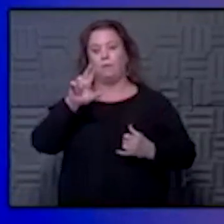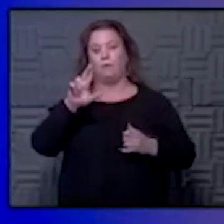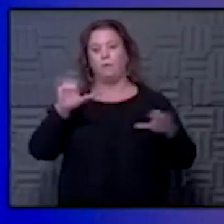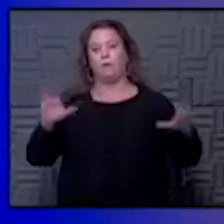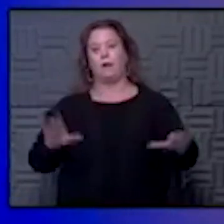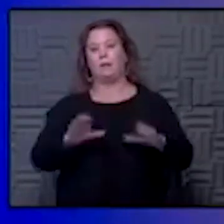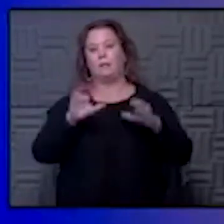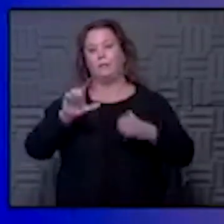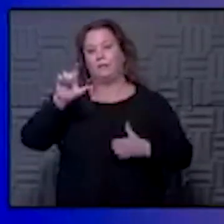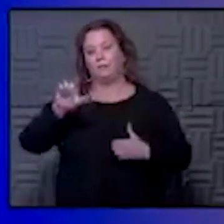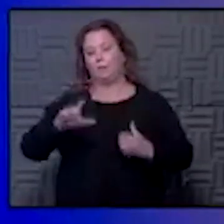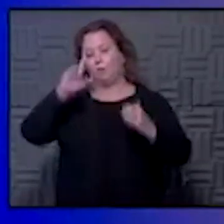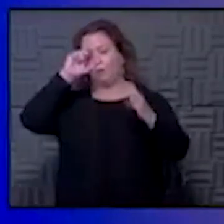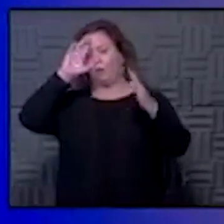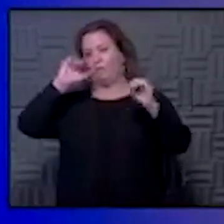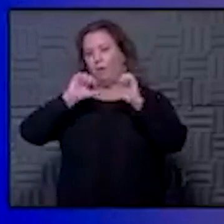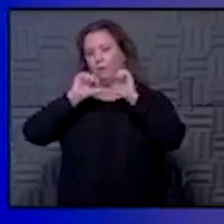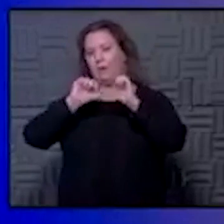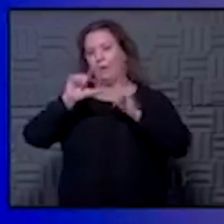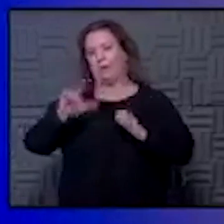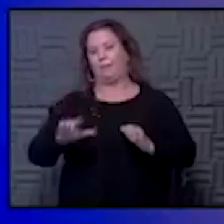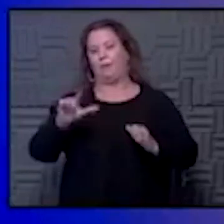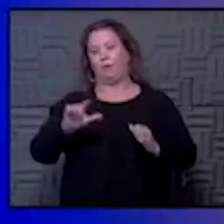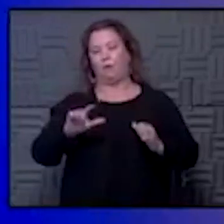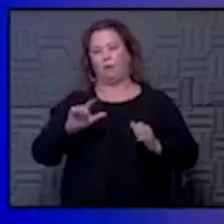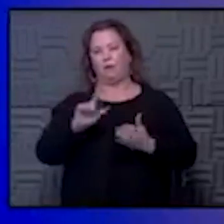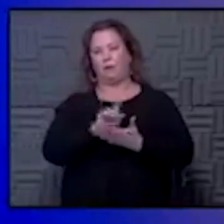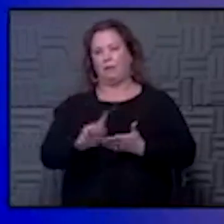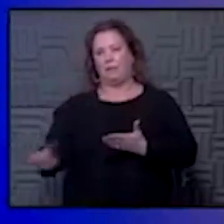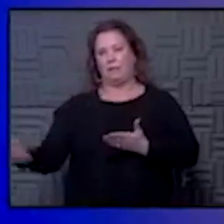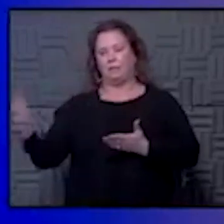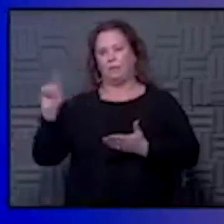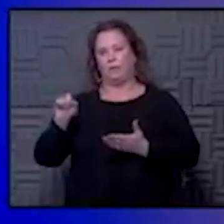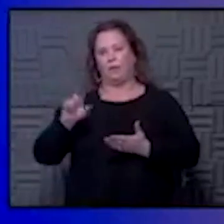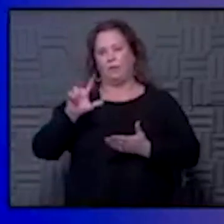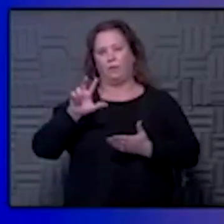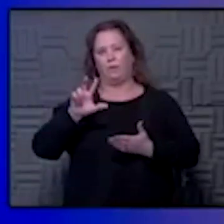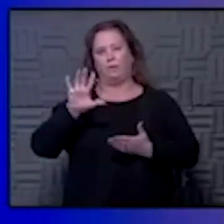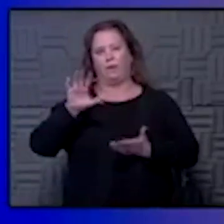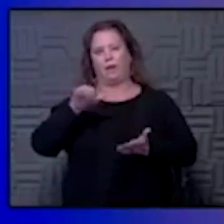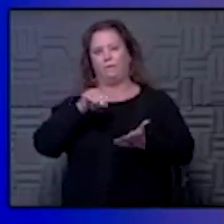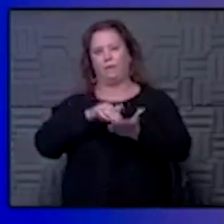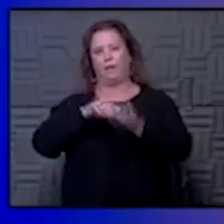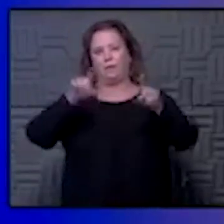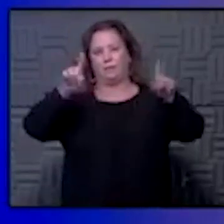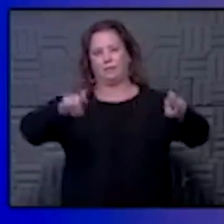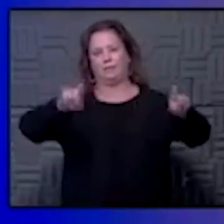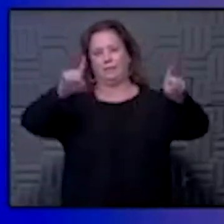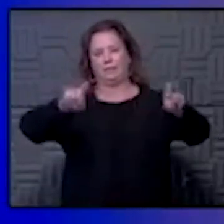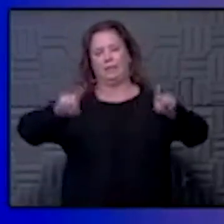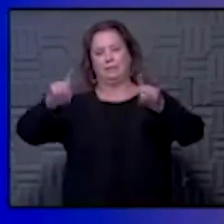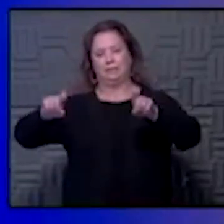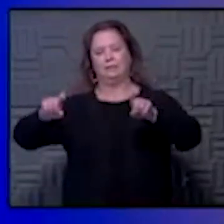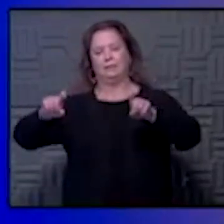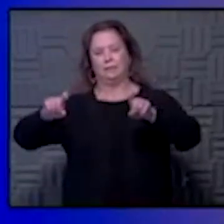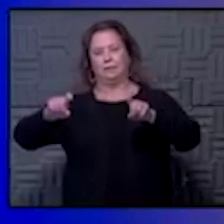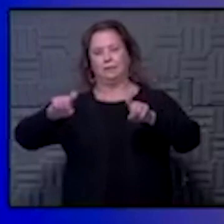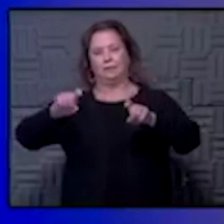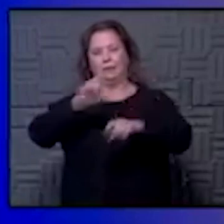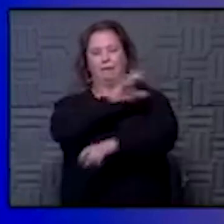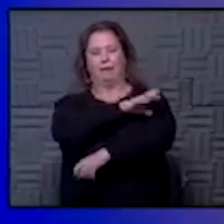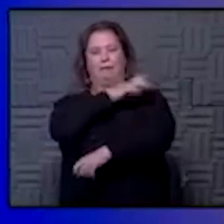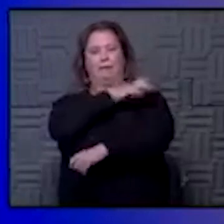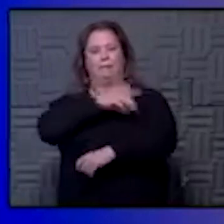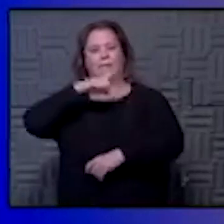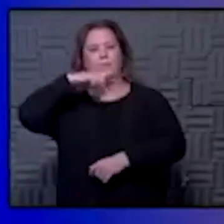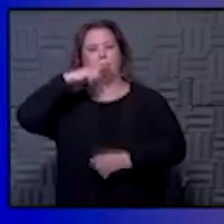is still very low, hopefully we can keep it low. As of about a week ago, there were 35,000 tests performed at clinical and